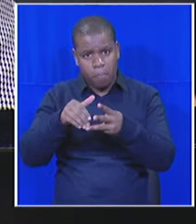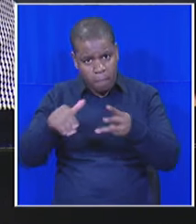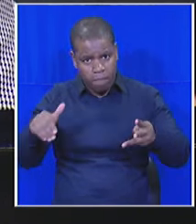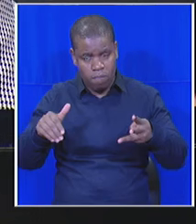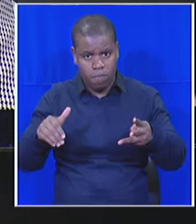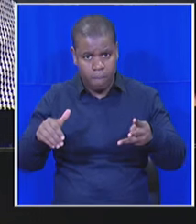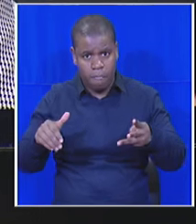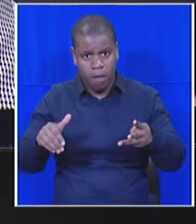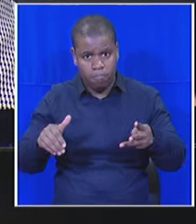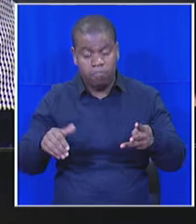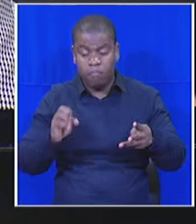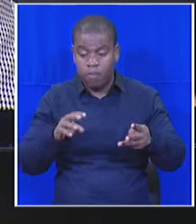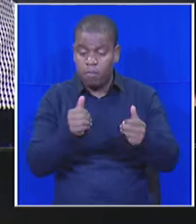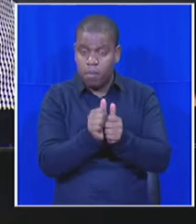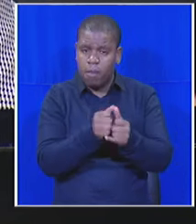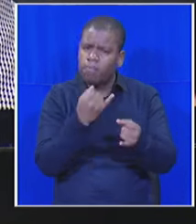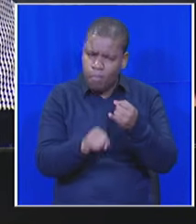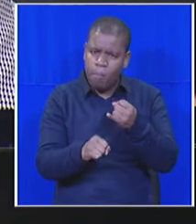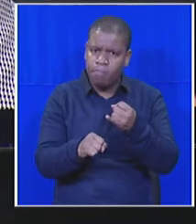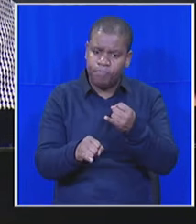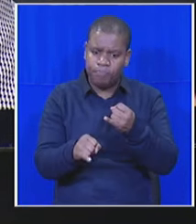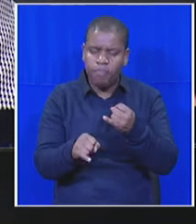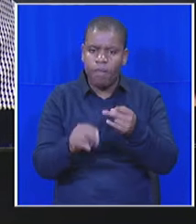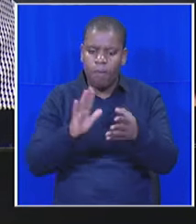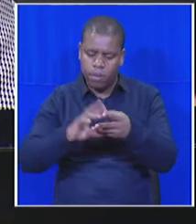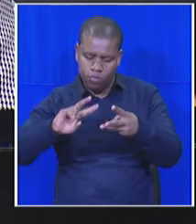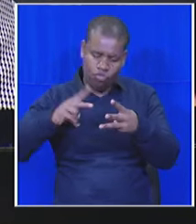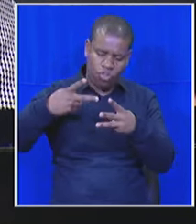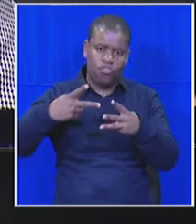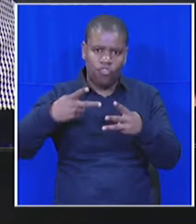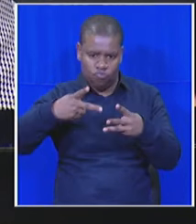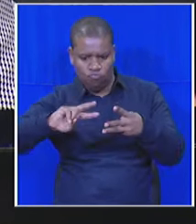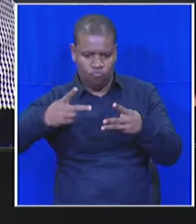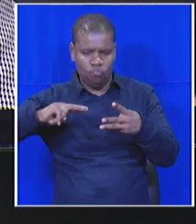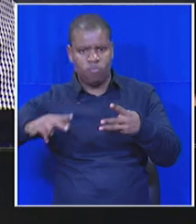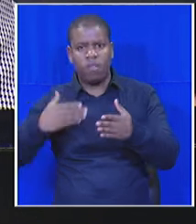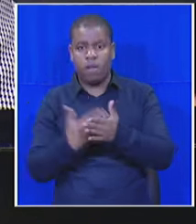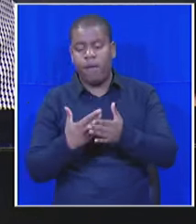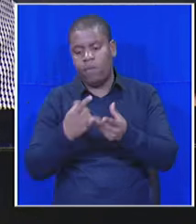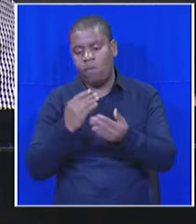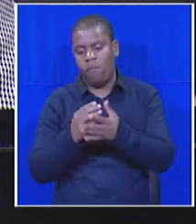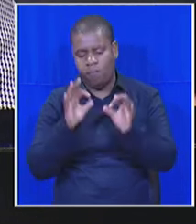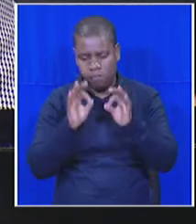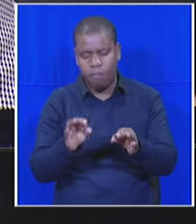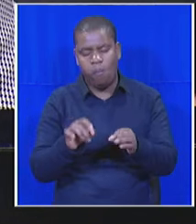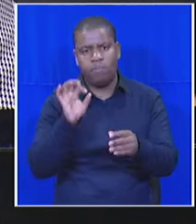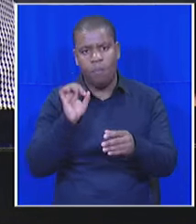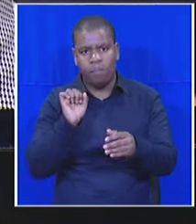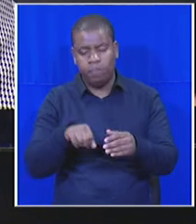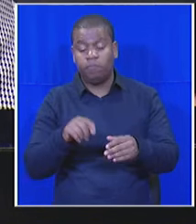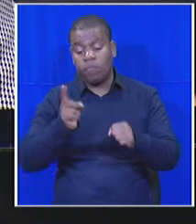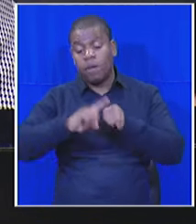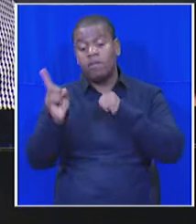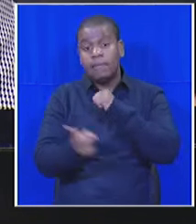abstain signs. If a member inadvertently presses the wrong button, the member may thereafter press the correct button. The last